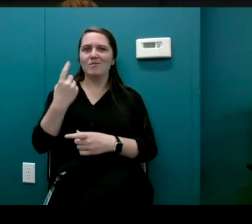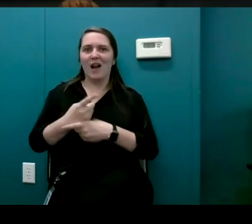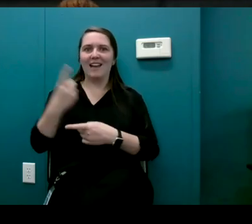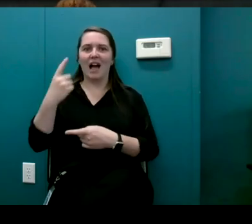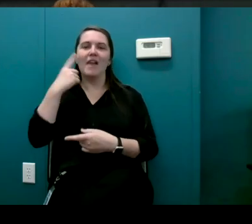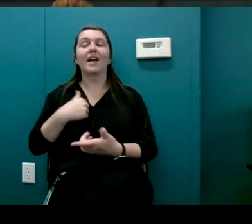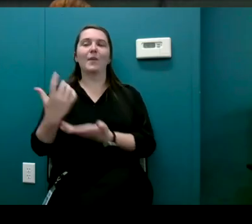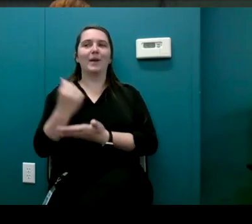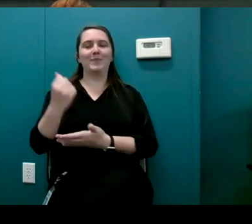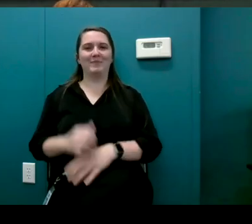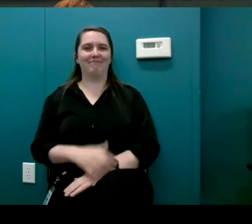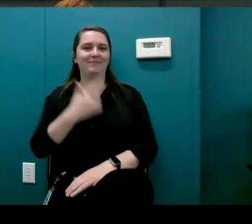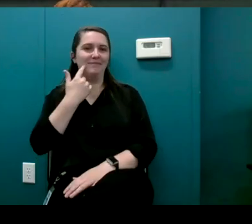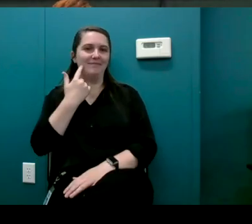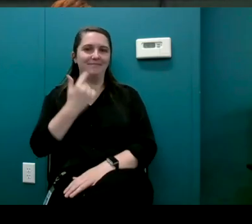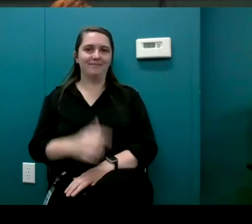I think I won.